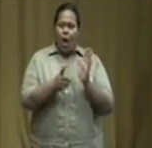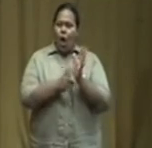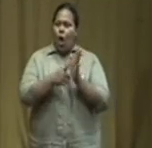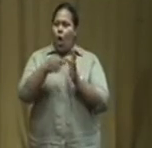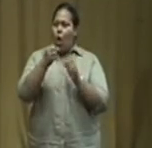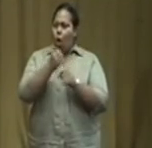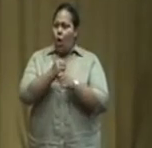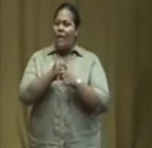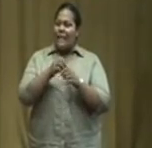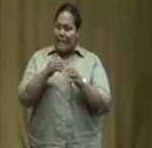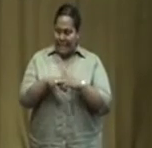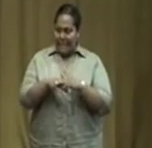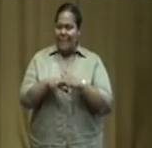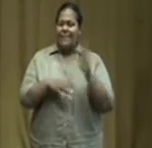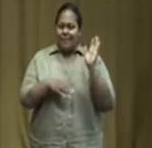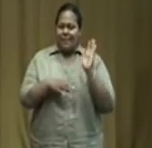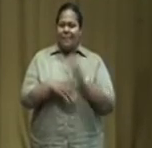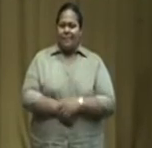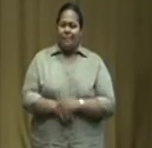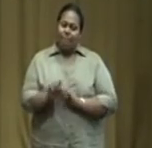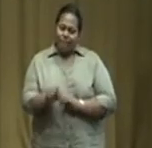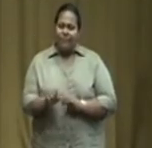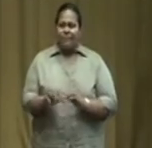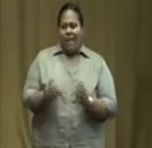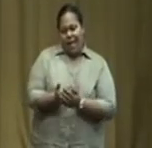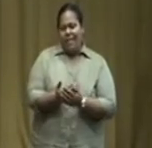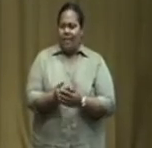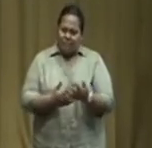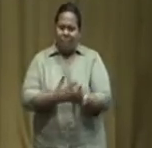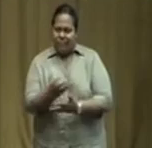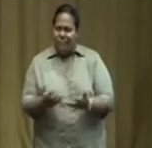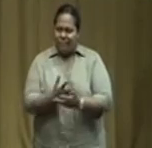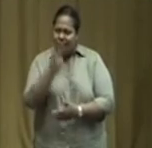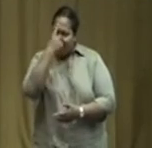engine, which we call, Wiki Educator Notes.